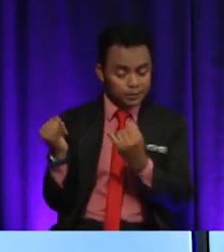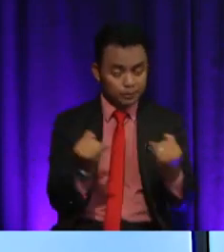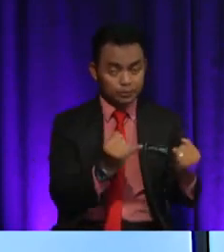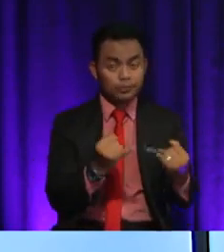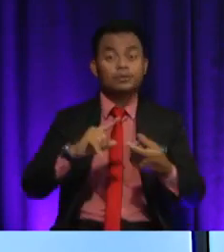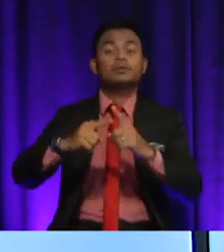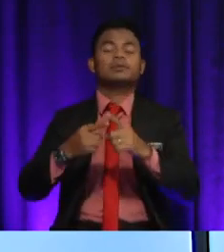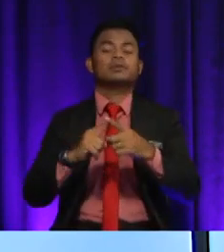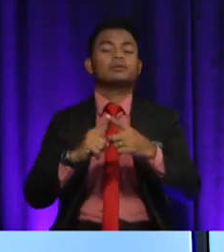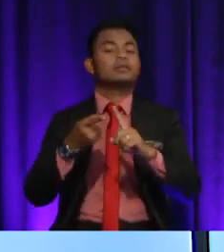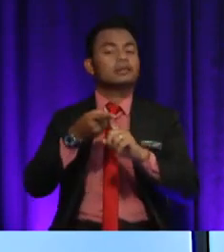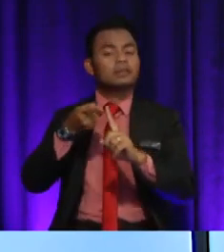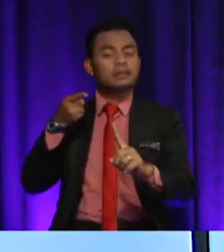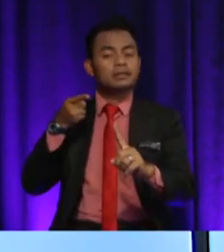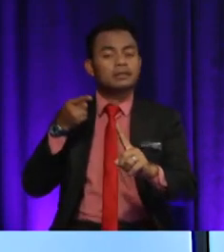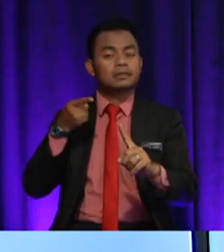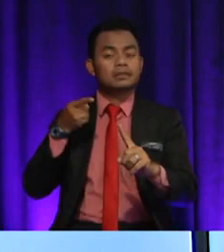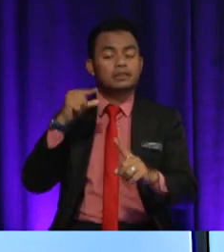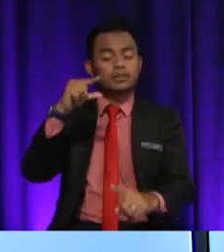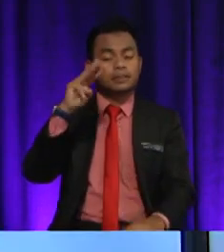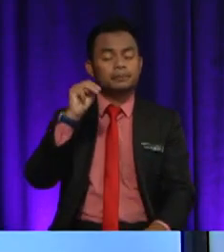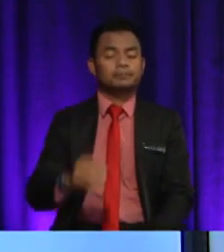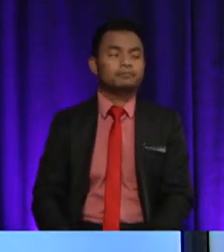and students and pupils on Google Meets. Hi, everyone.